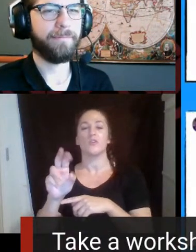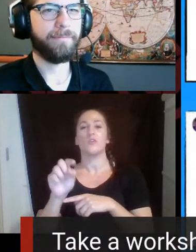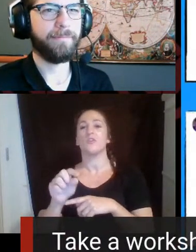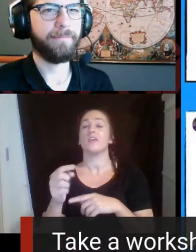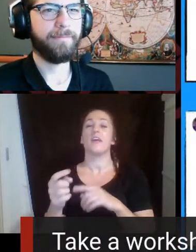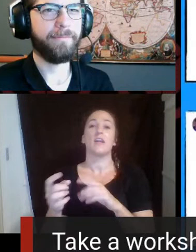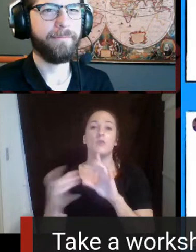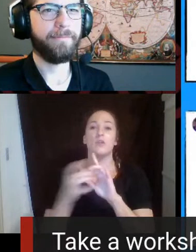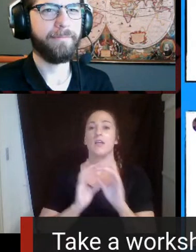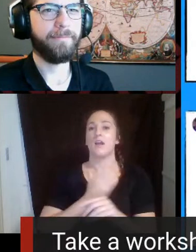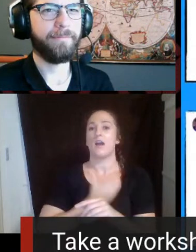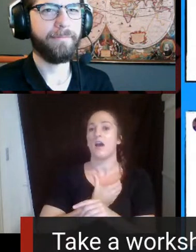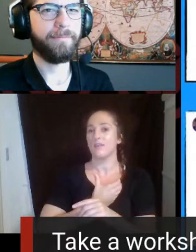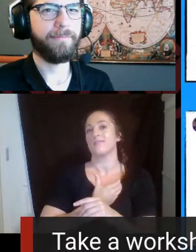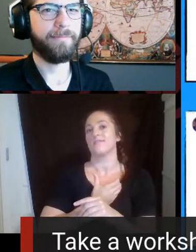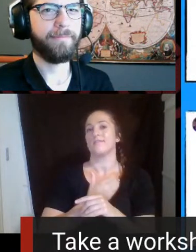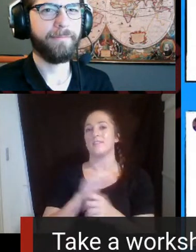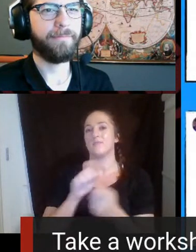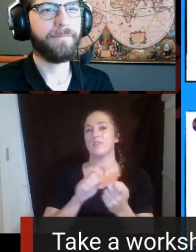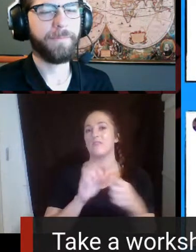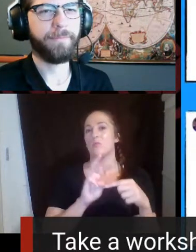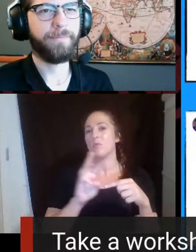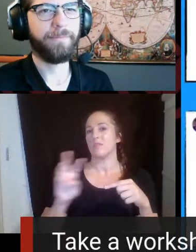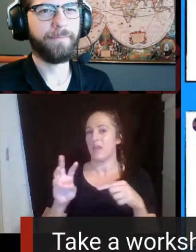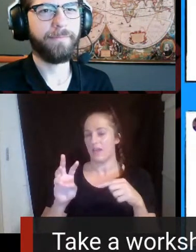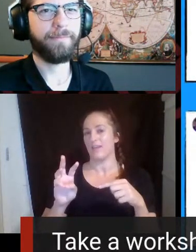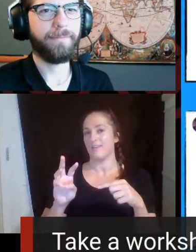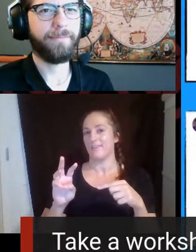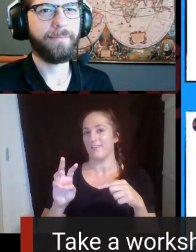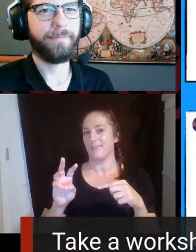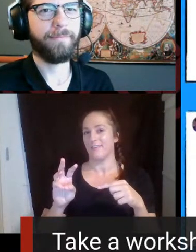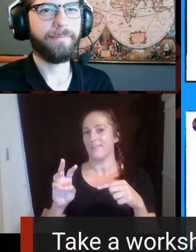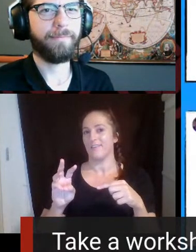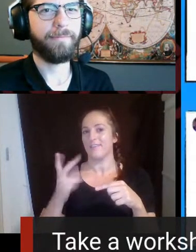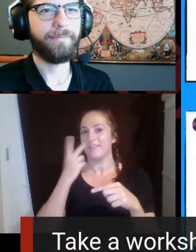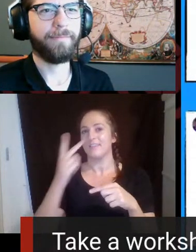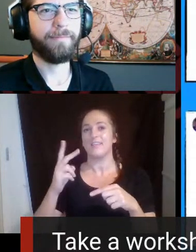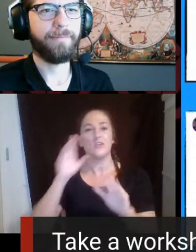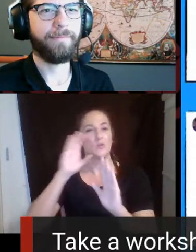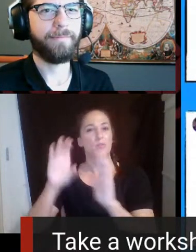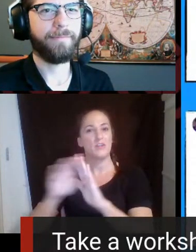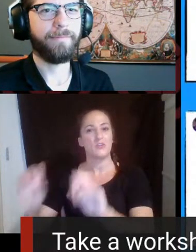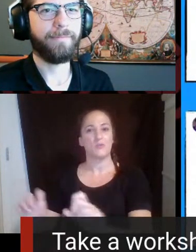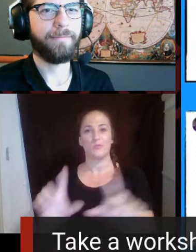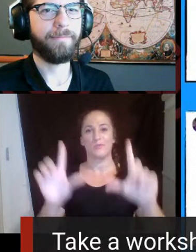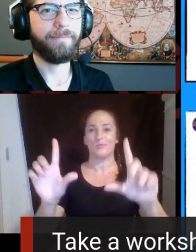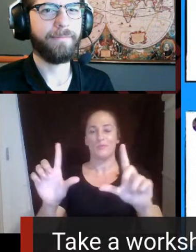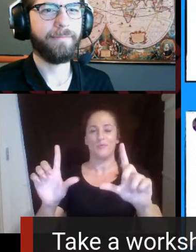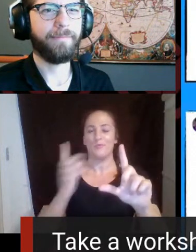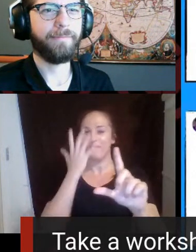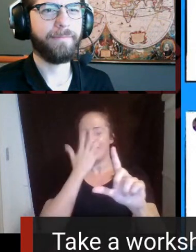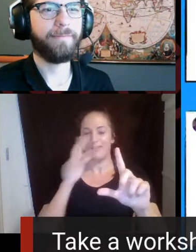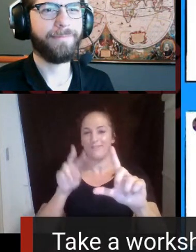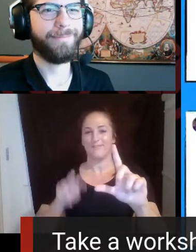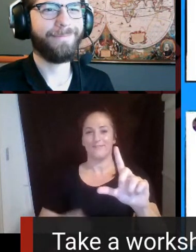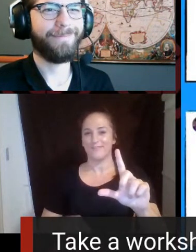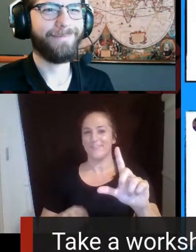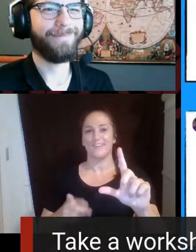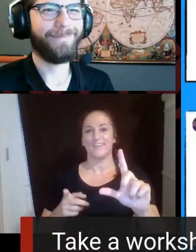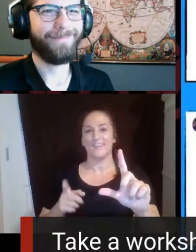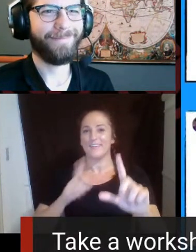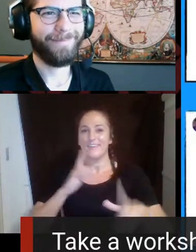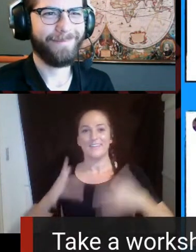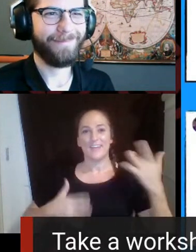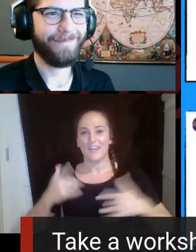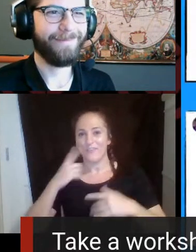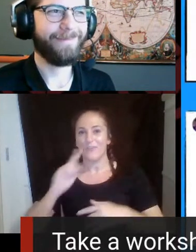Summer PD and at EdTechPBC. We would love to see your faces and how excited you are to be